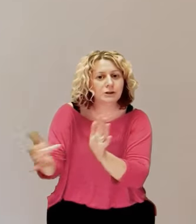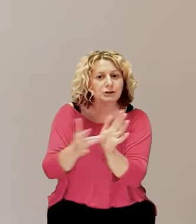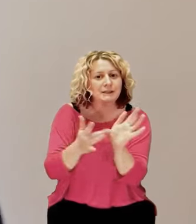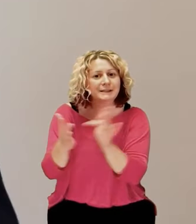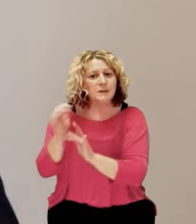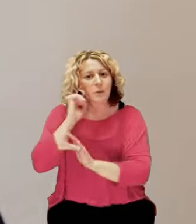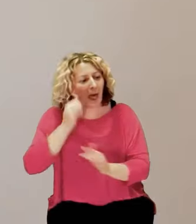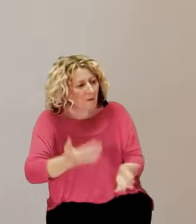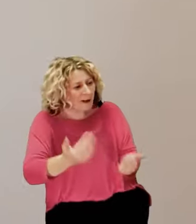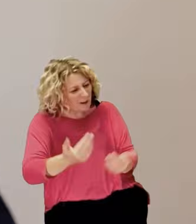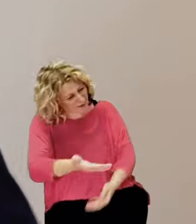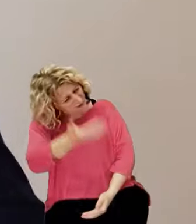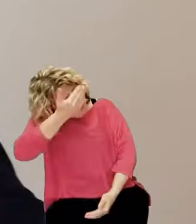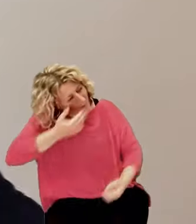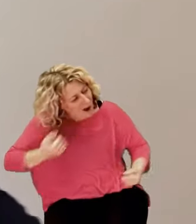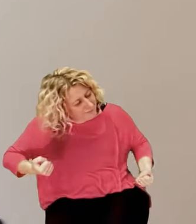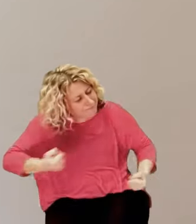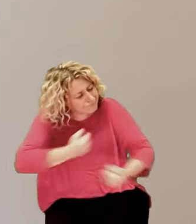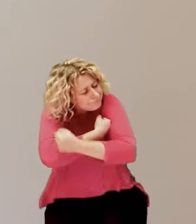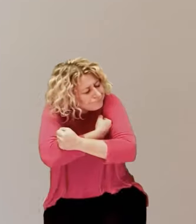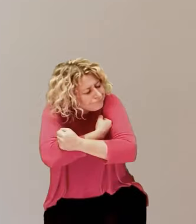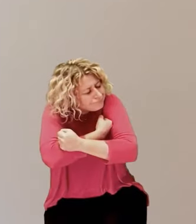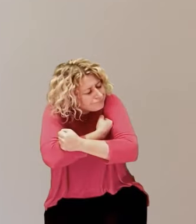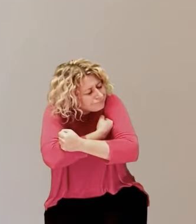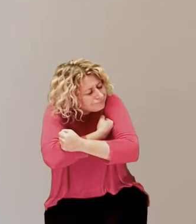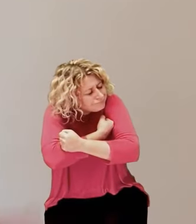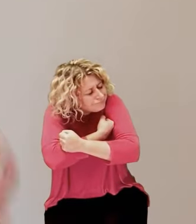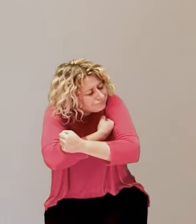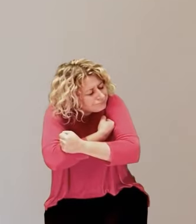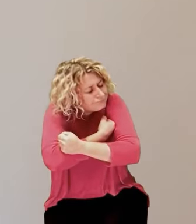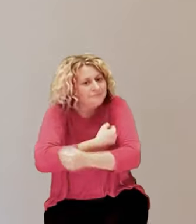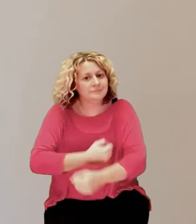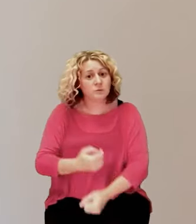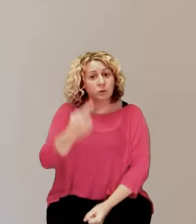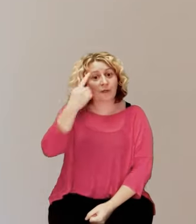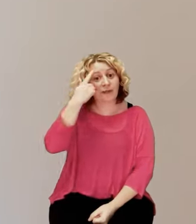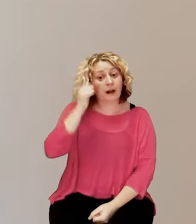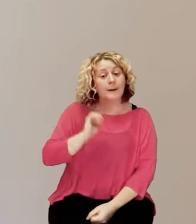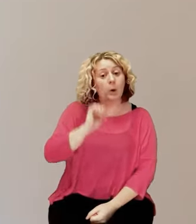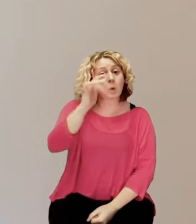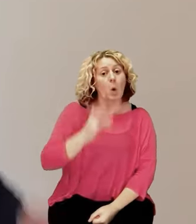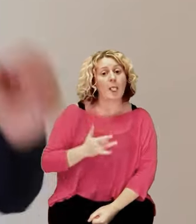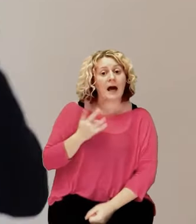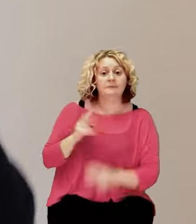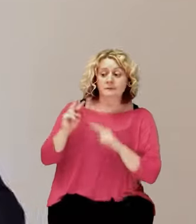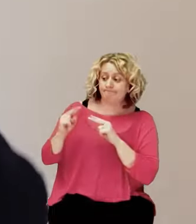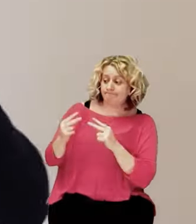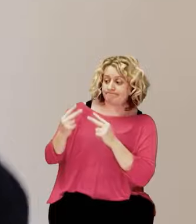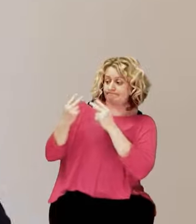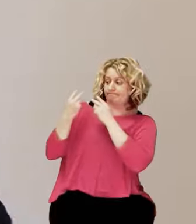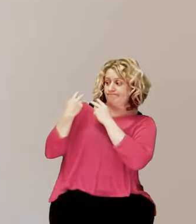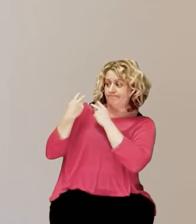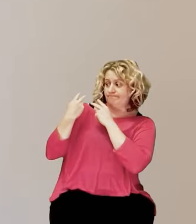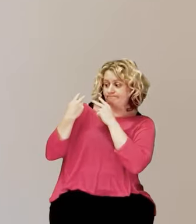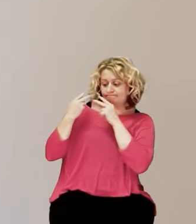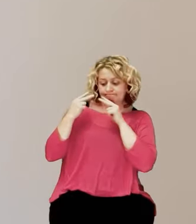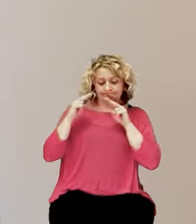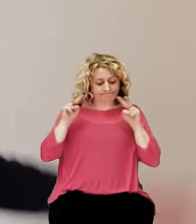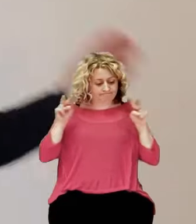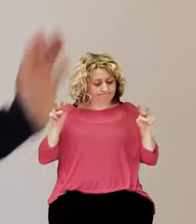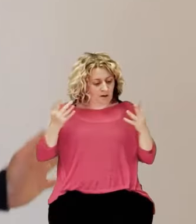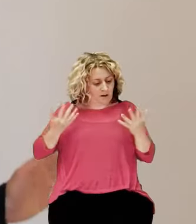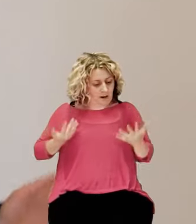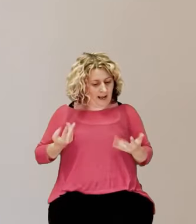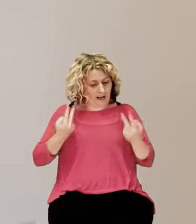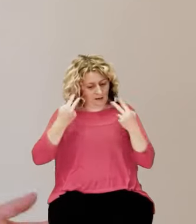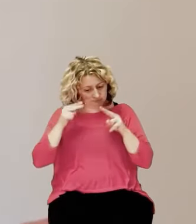See, once you look 360 degrees around life like that, you think, I'm saying no. I can't live in such a way that I